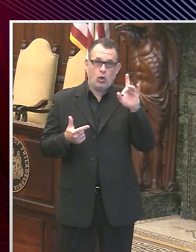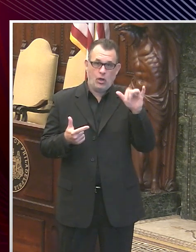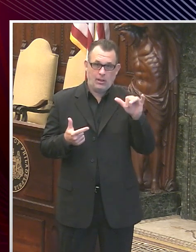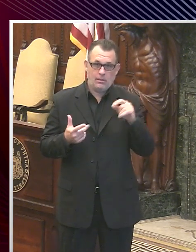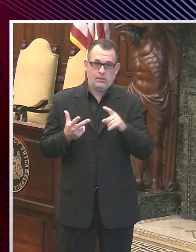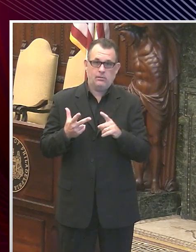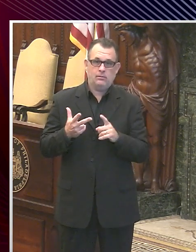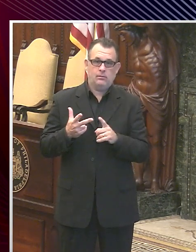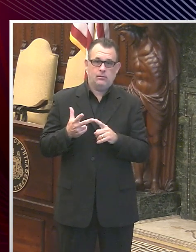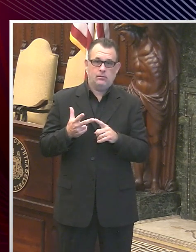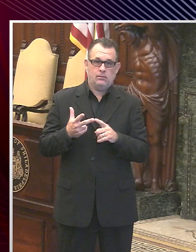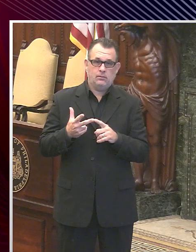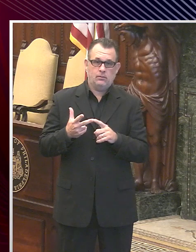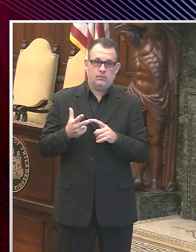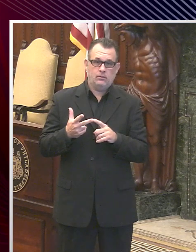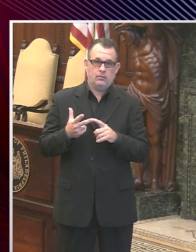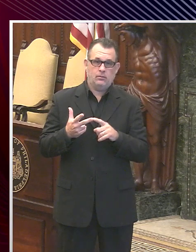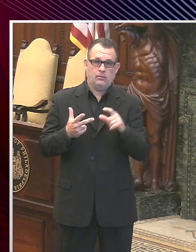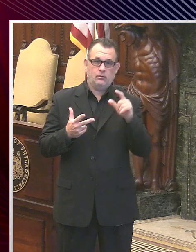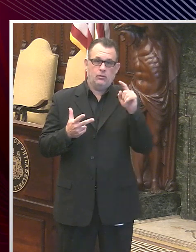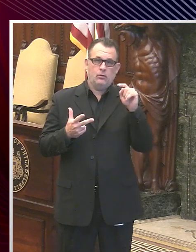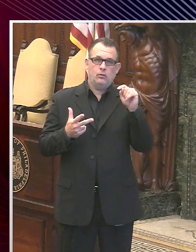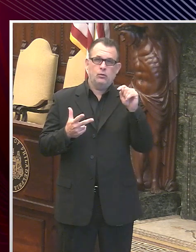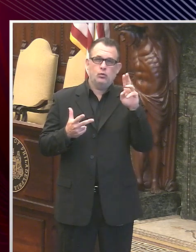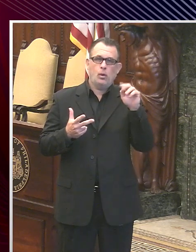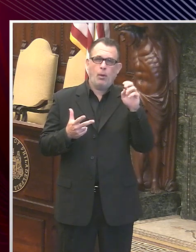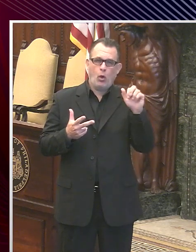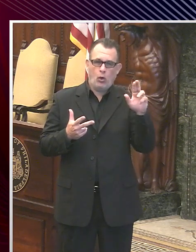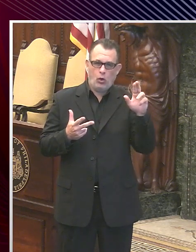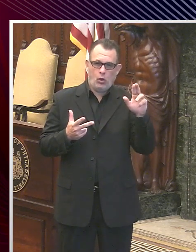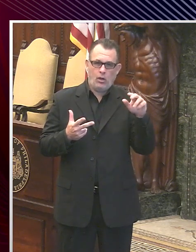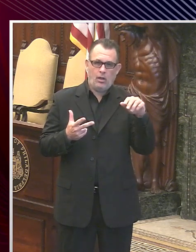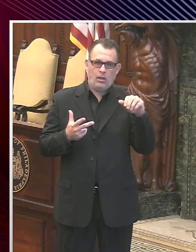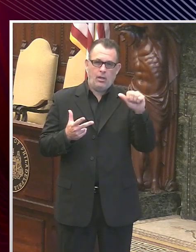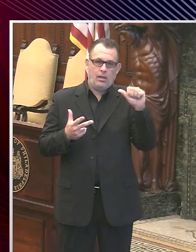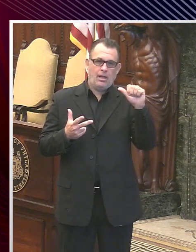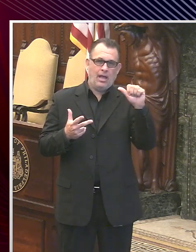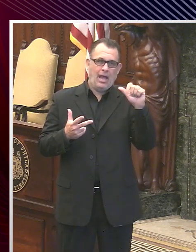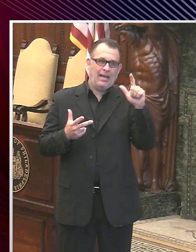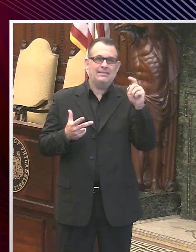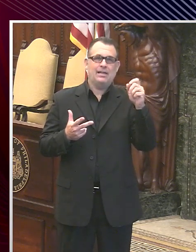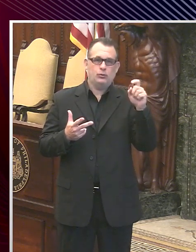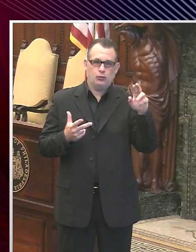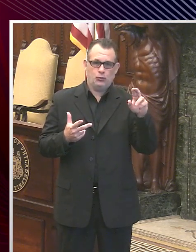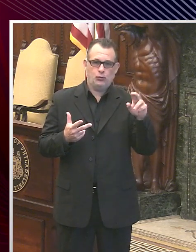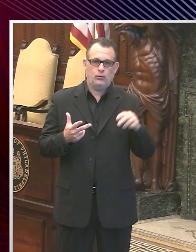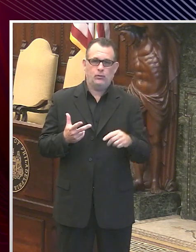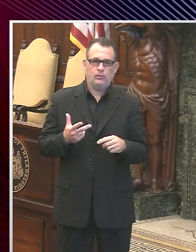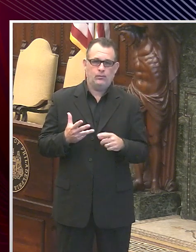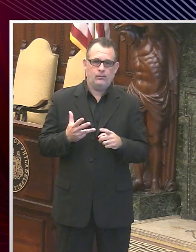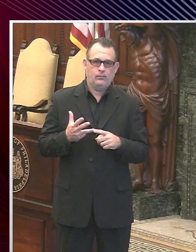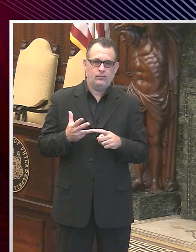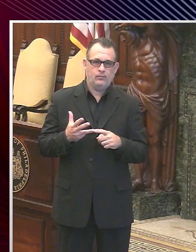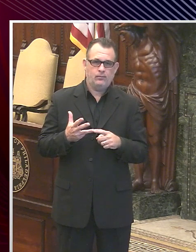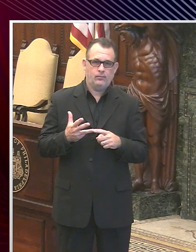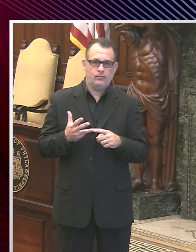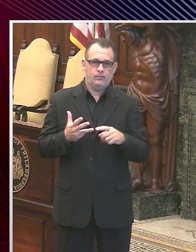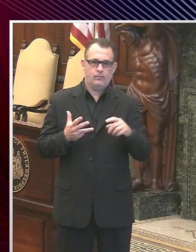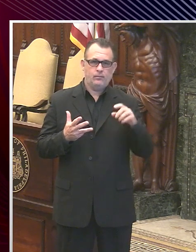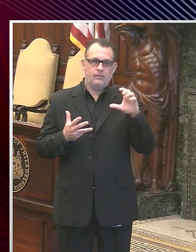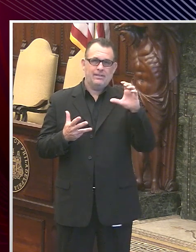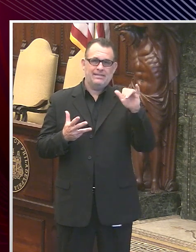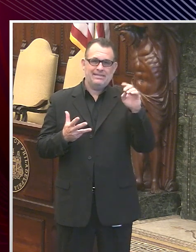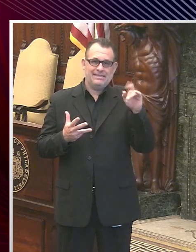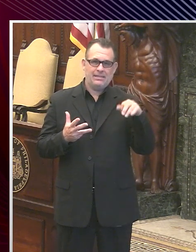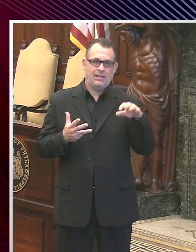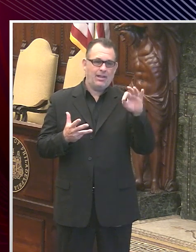deputy managing director, Tumar Alexander, as well as Cynthia Figueroa, who is deputy mayor for the Office of